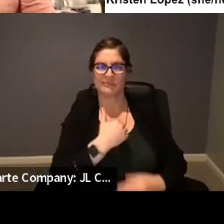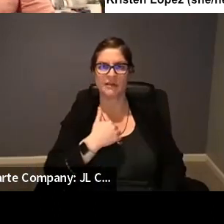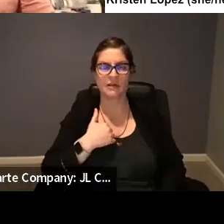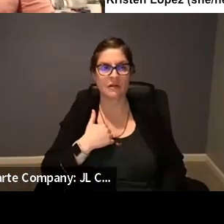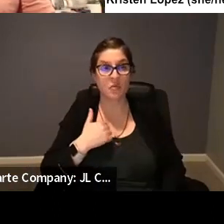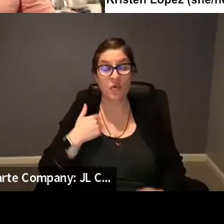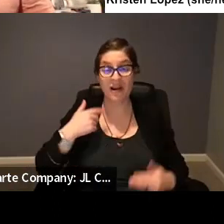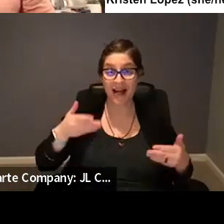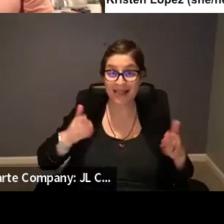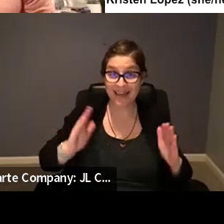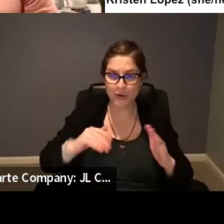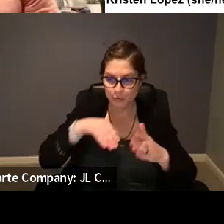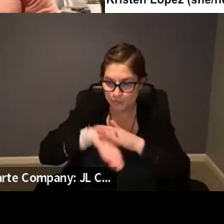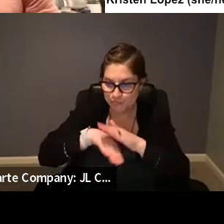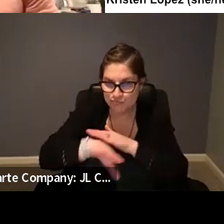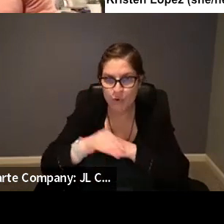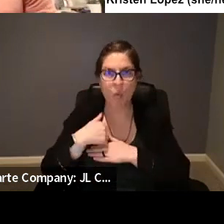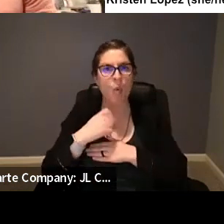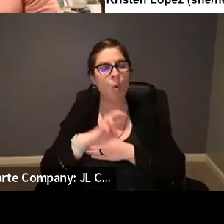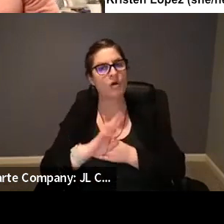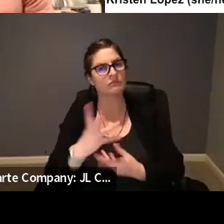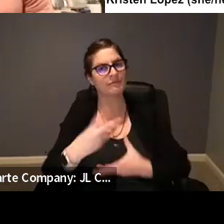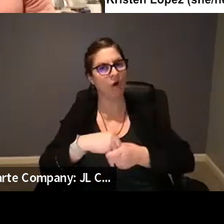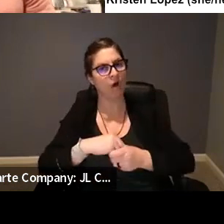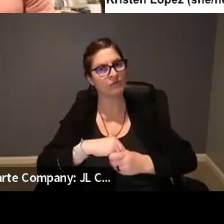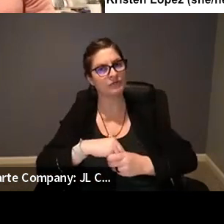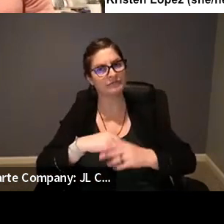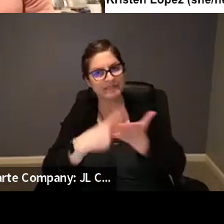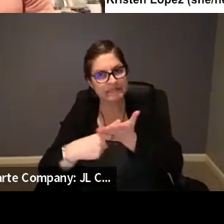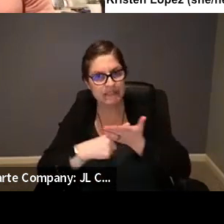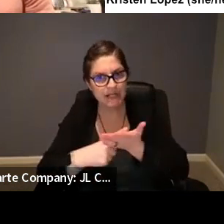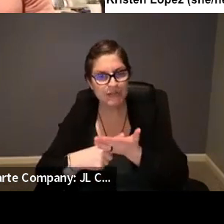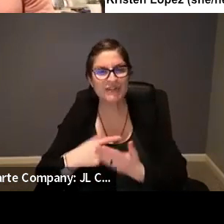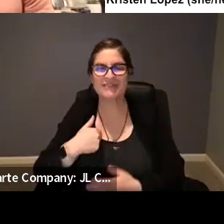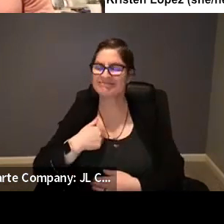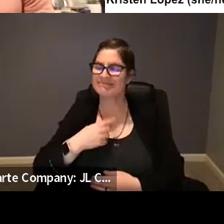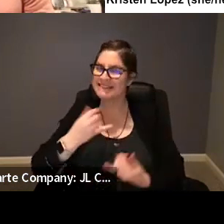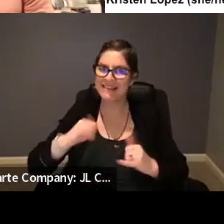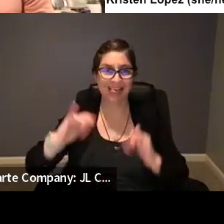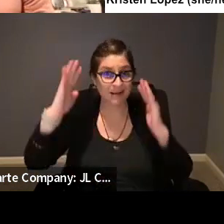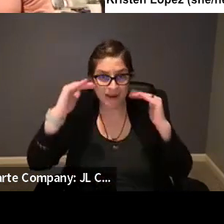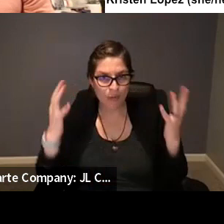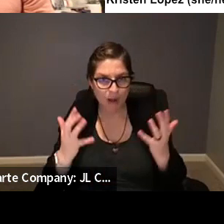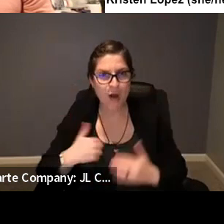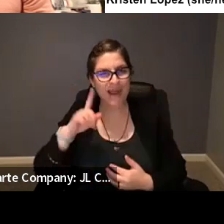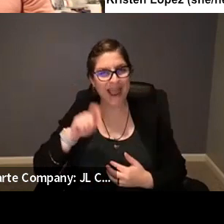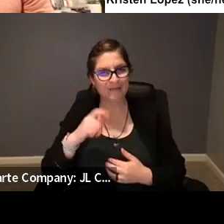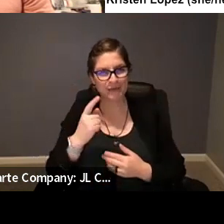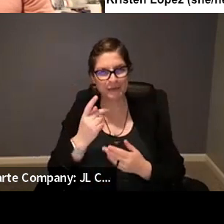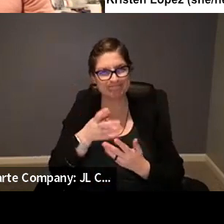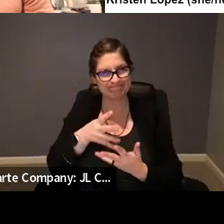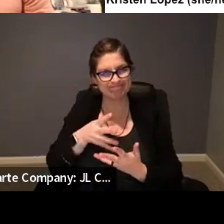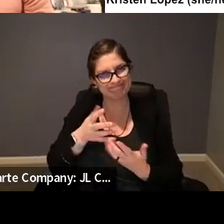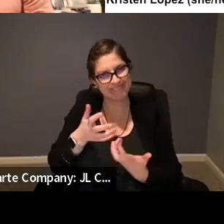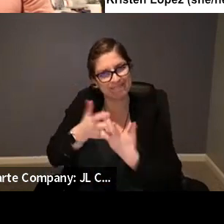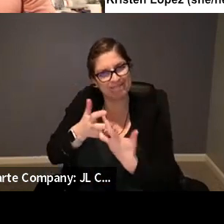quote unquote, through the door or at the table, we're still expected to fit very narrow narratives of what disabled people's lives